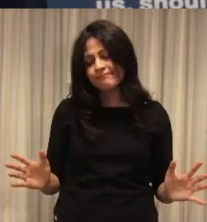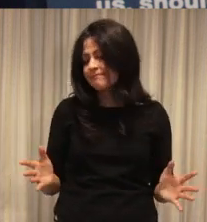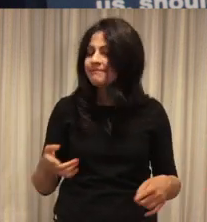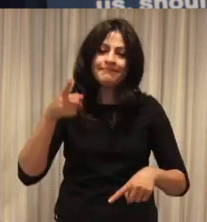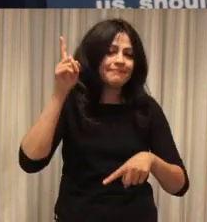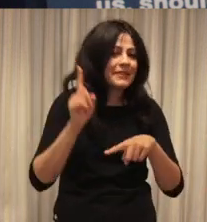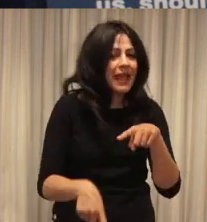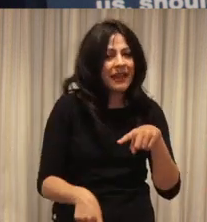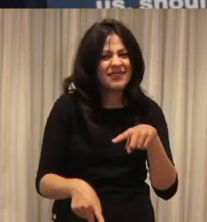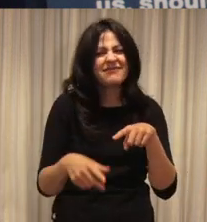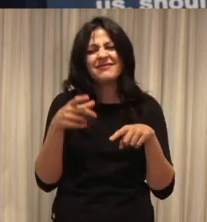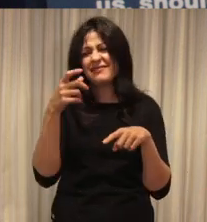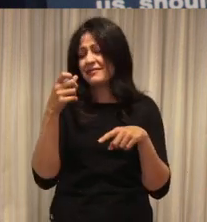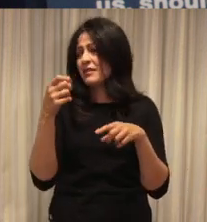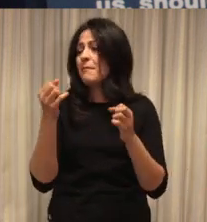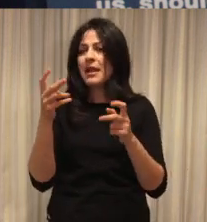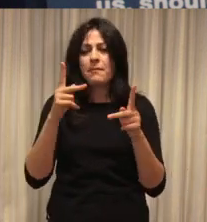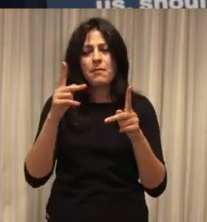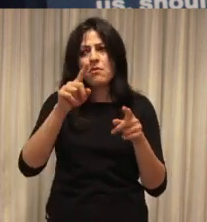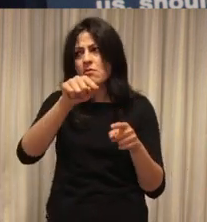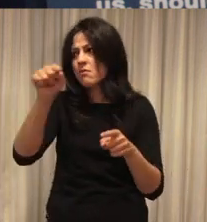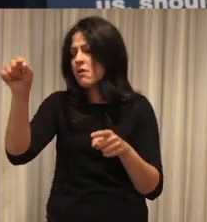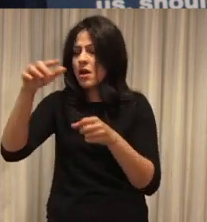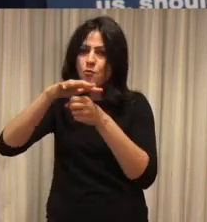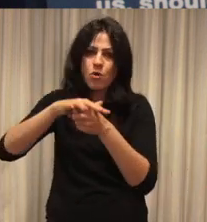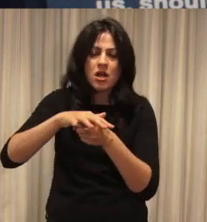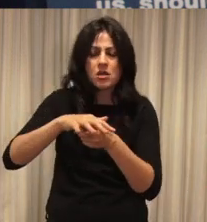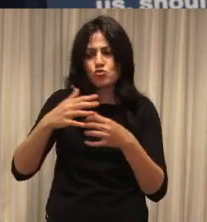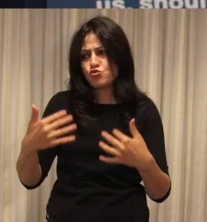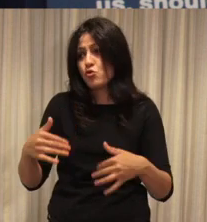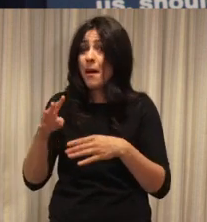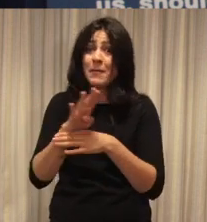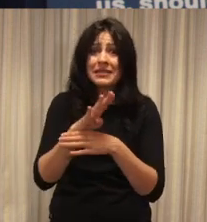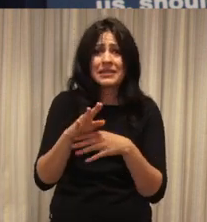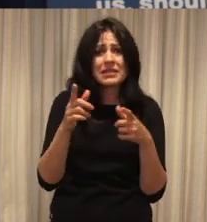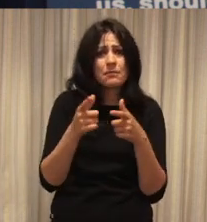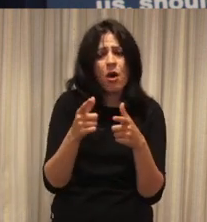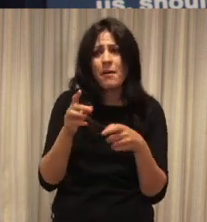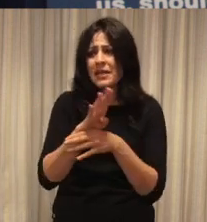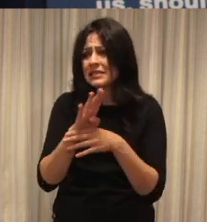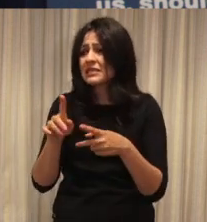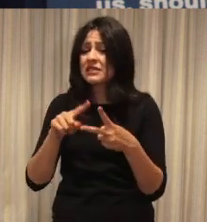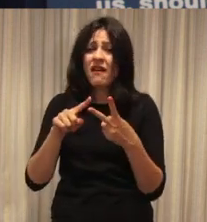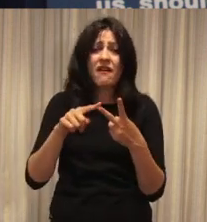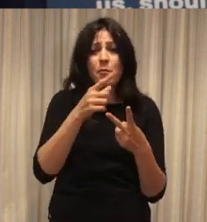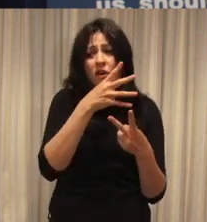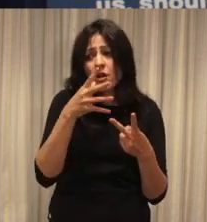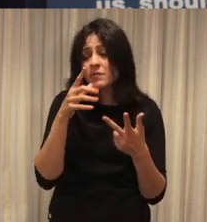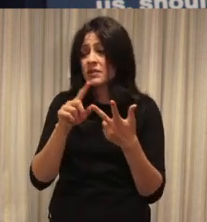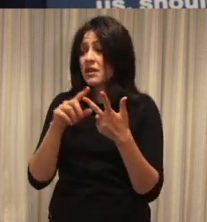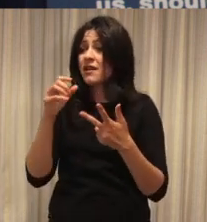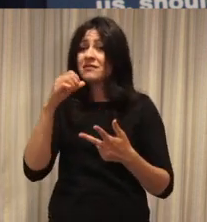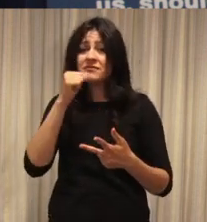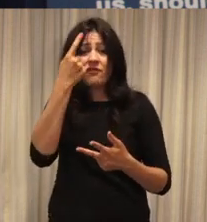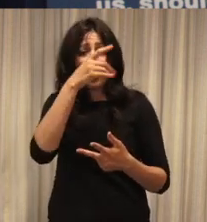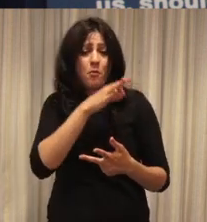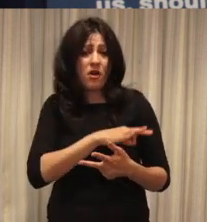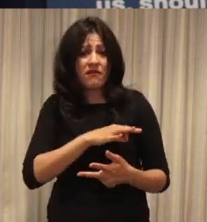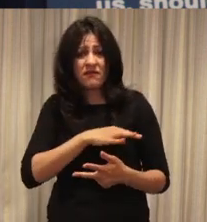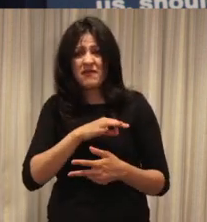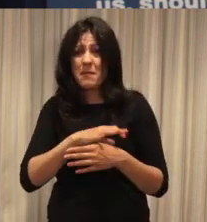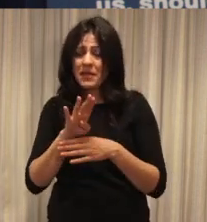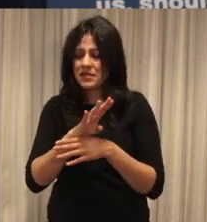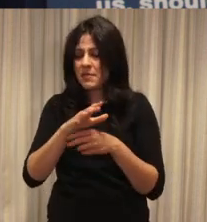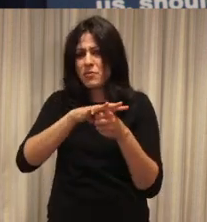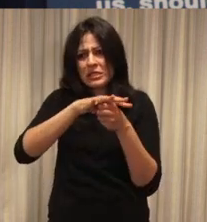just tremendous pressure building on our residents, our businesses, our farms, our not-for-profits. So